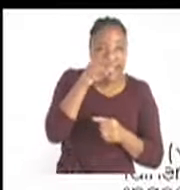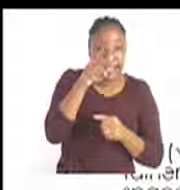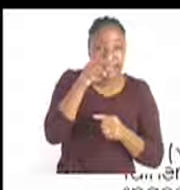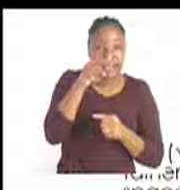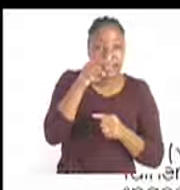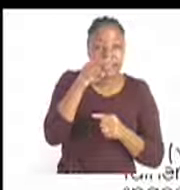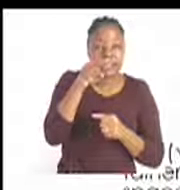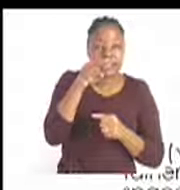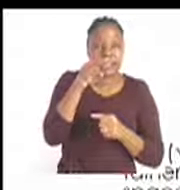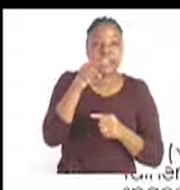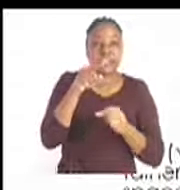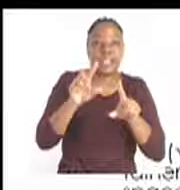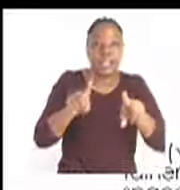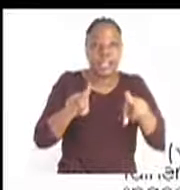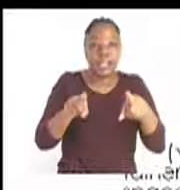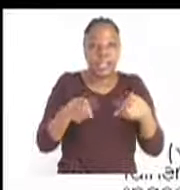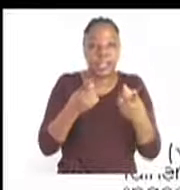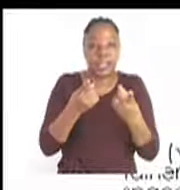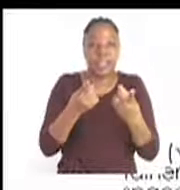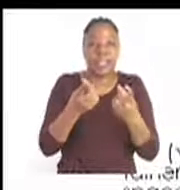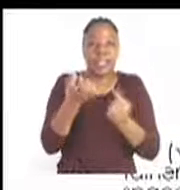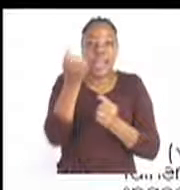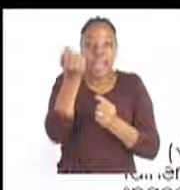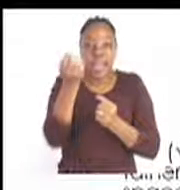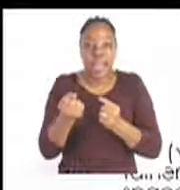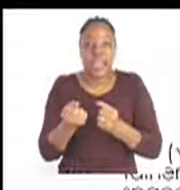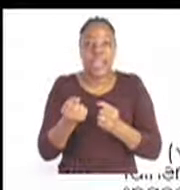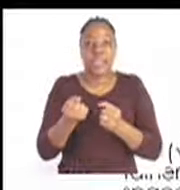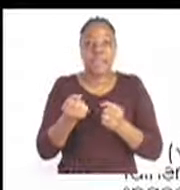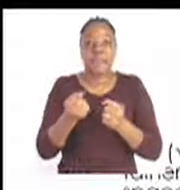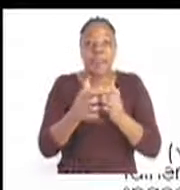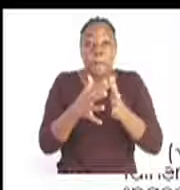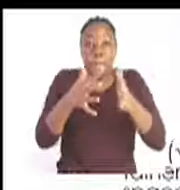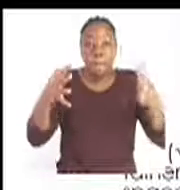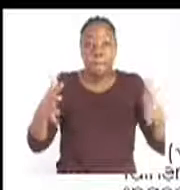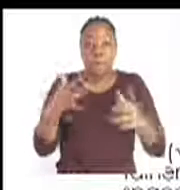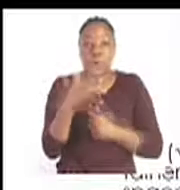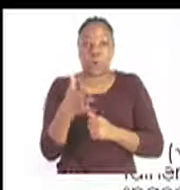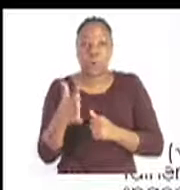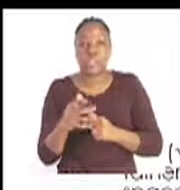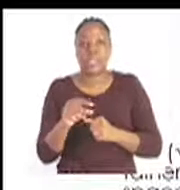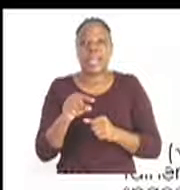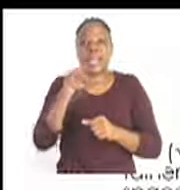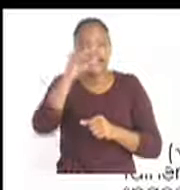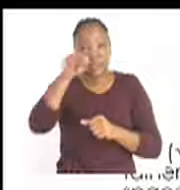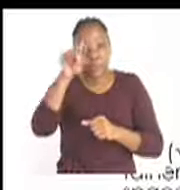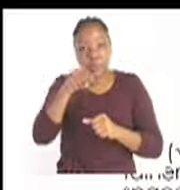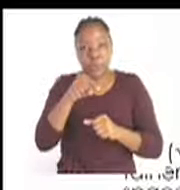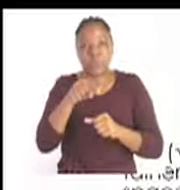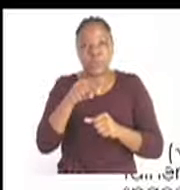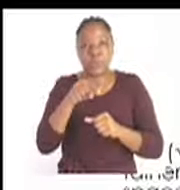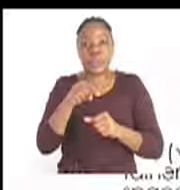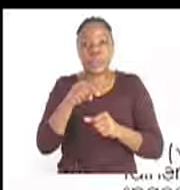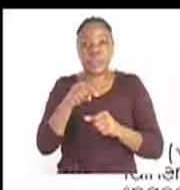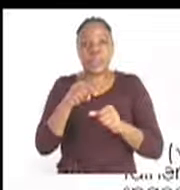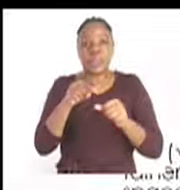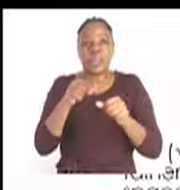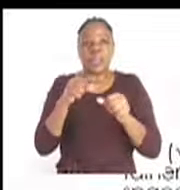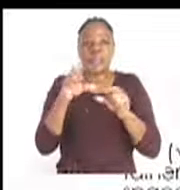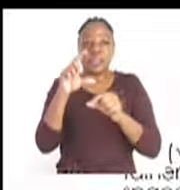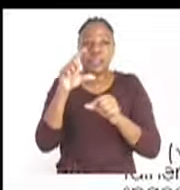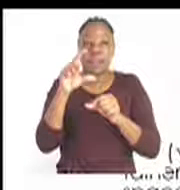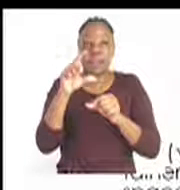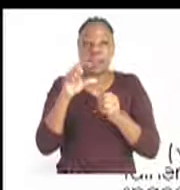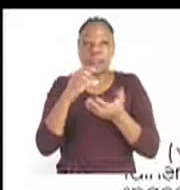more water and cross the containers that hold less water. Fill in the blanks